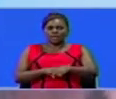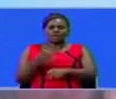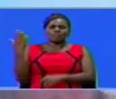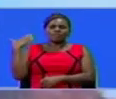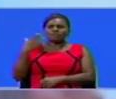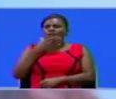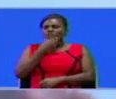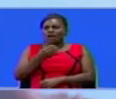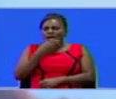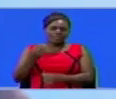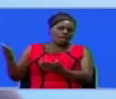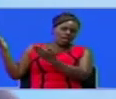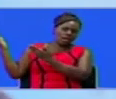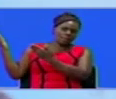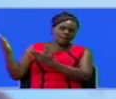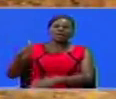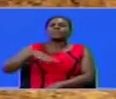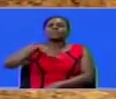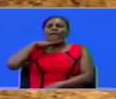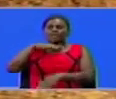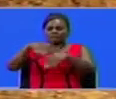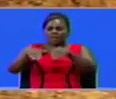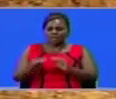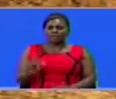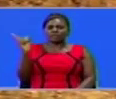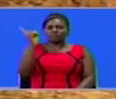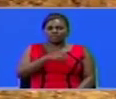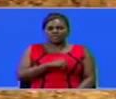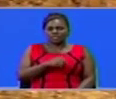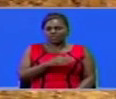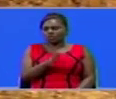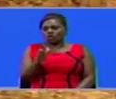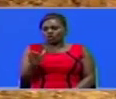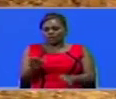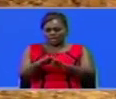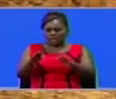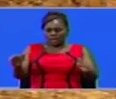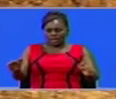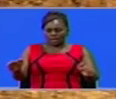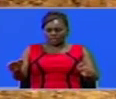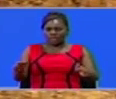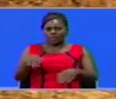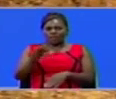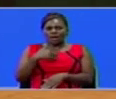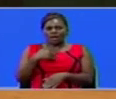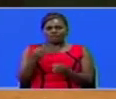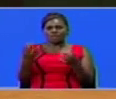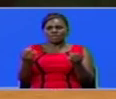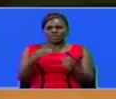once the father and husband of this home is now buried at the corner of the family land they have occupied for years.